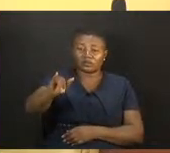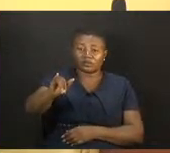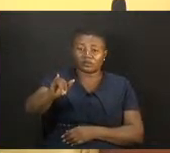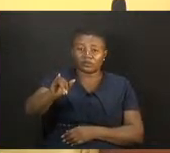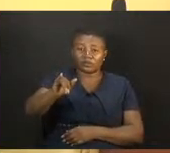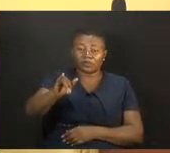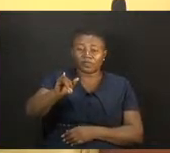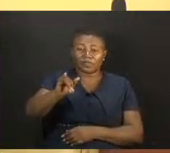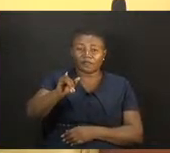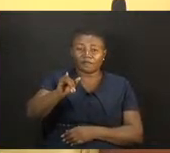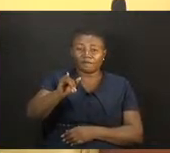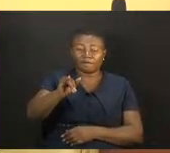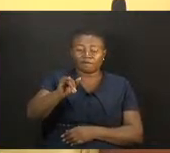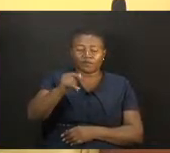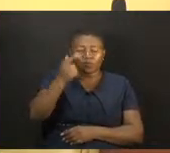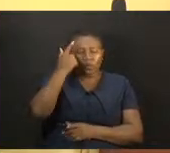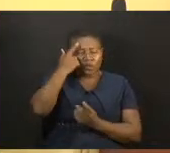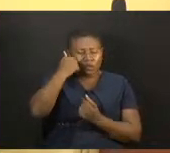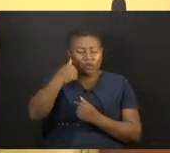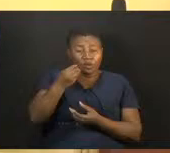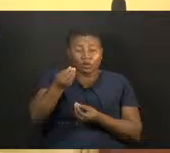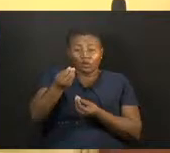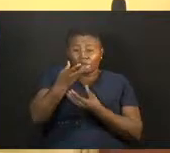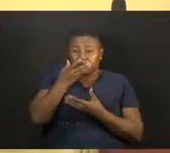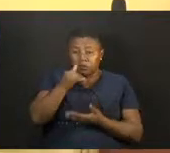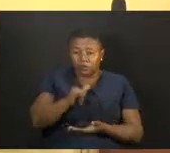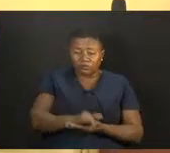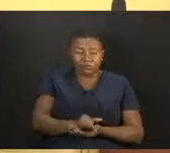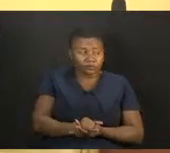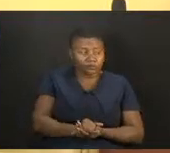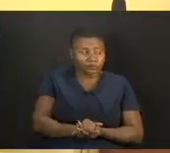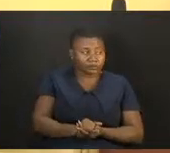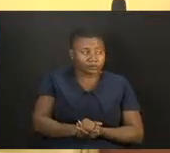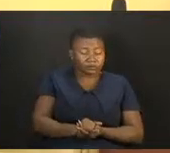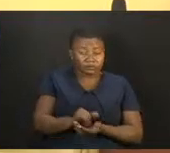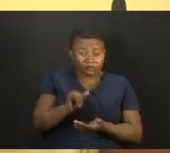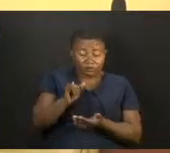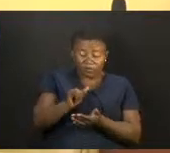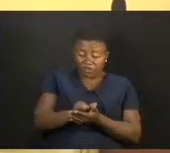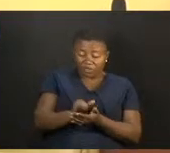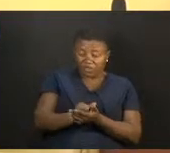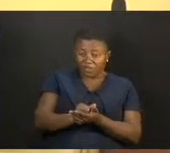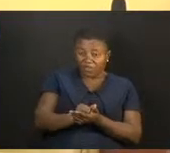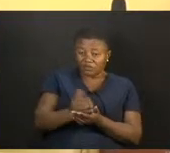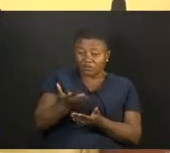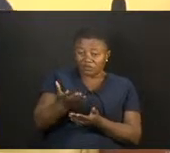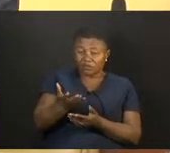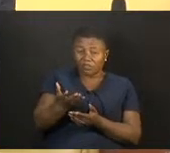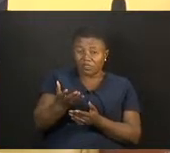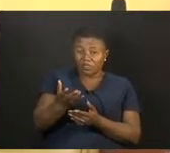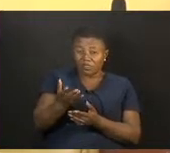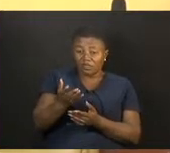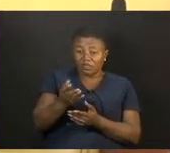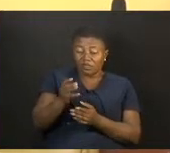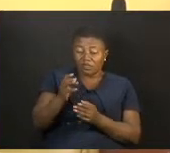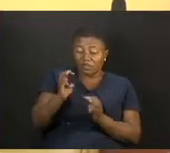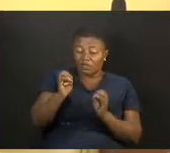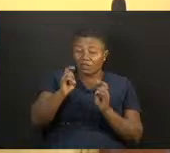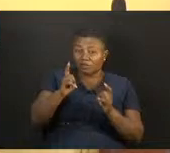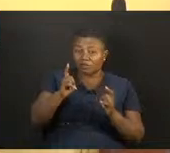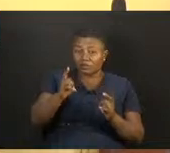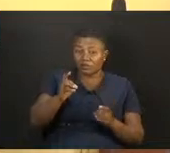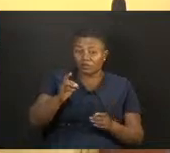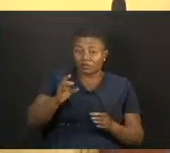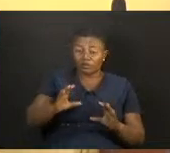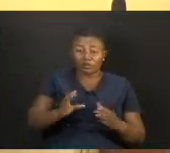Because I'm reliably informed that the Tertiary Education Commission is not having any